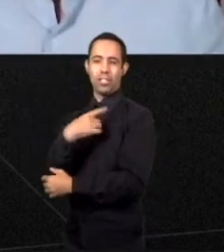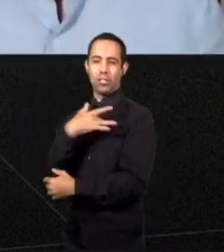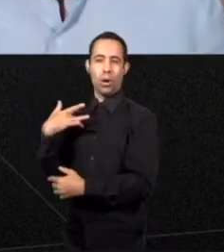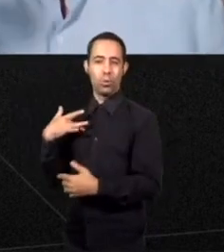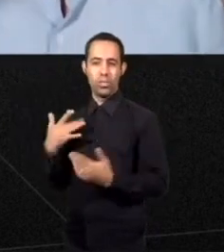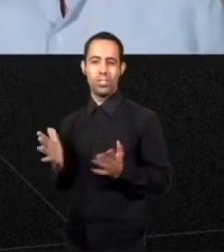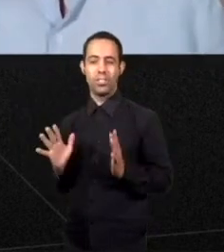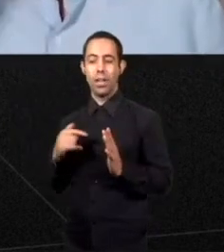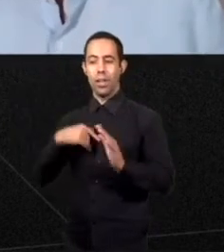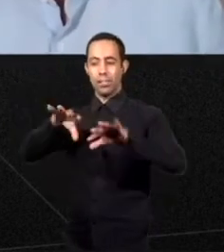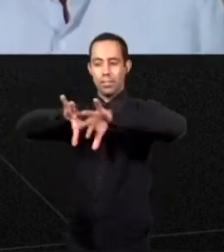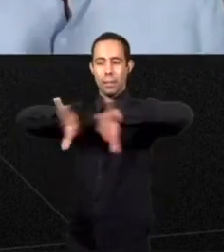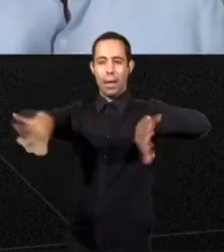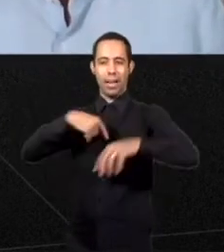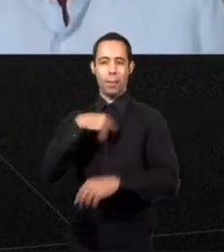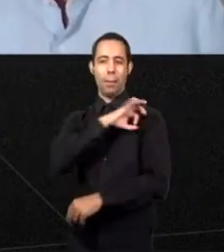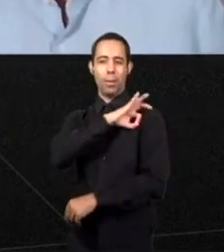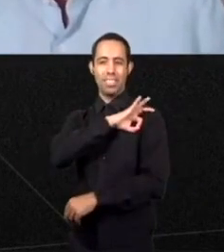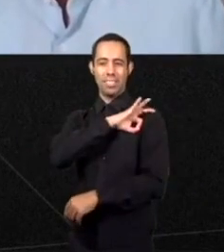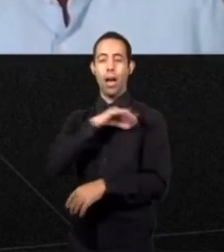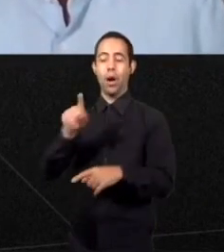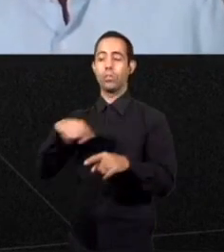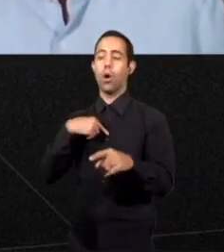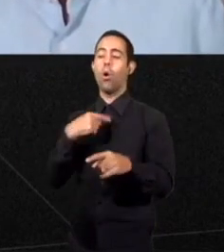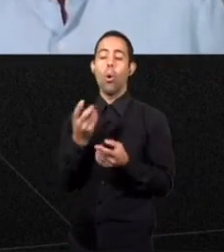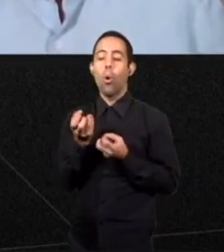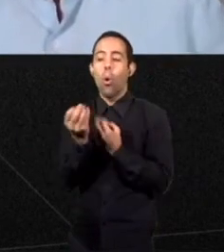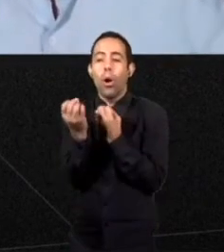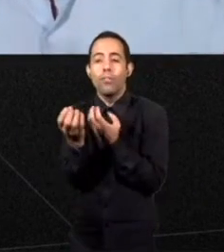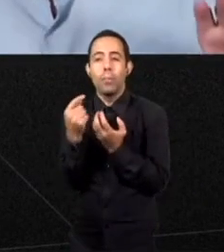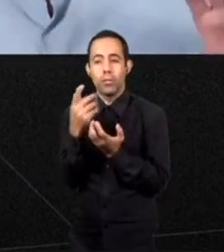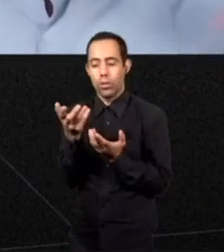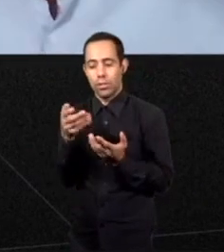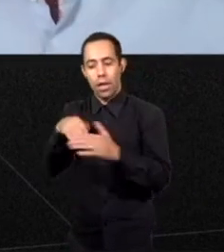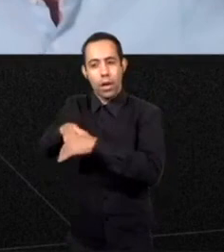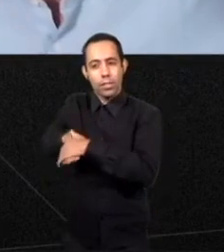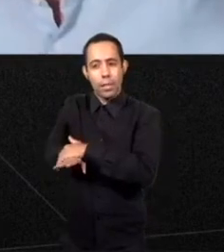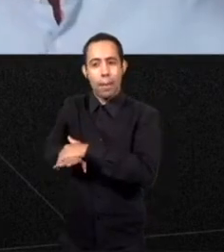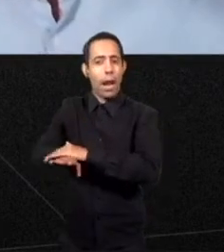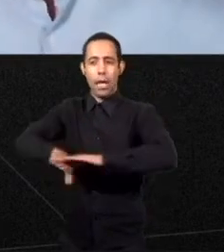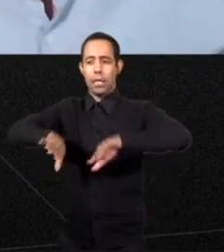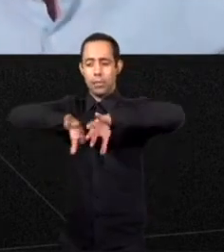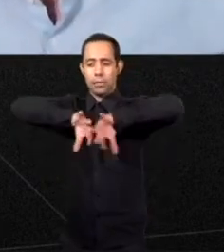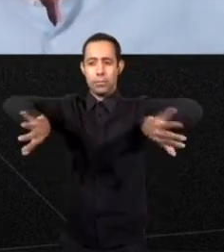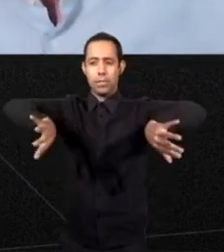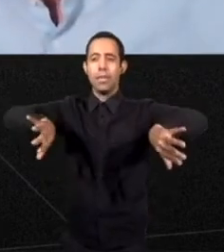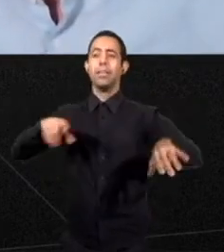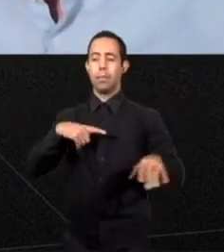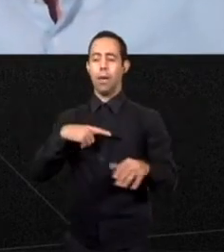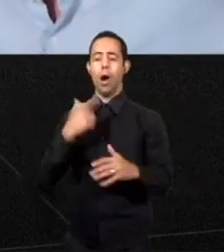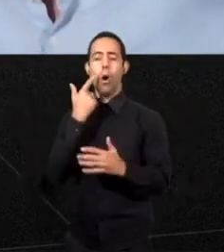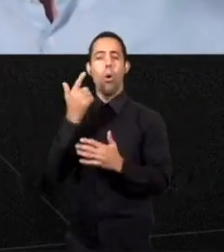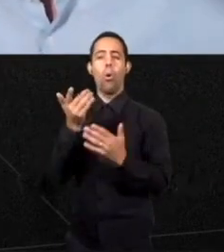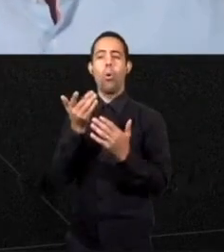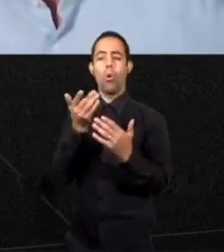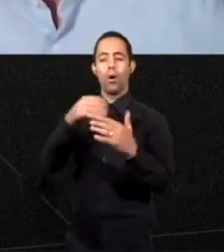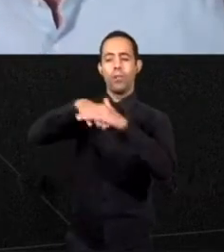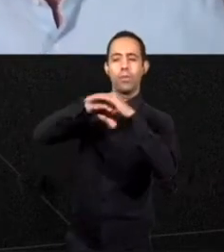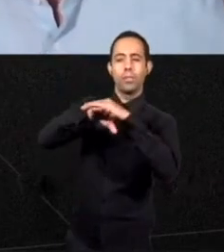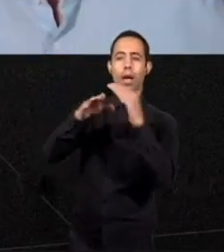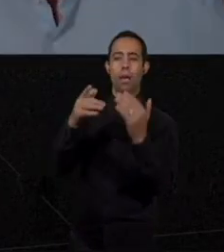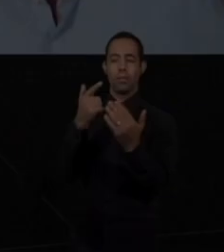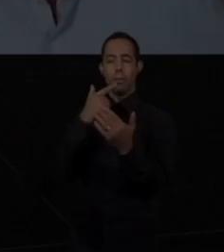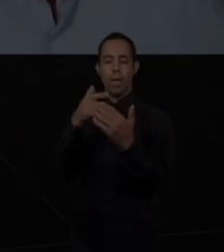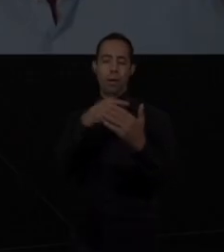information and it keeps it separate from the databases of the police or of the big